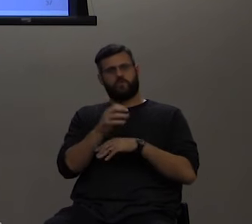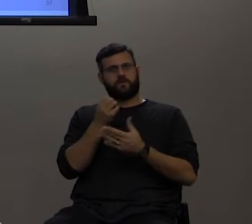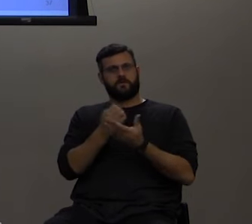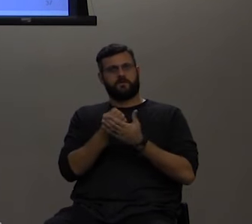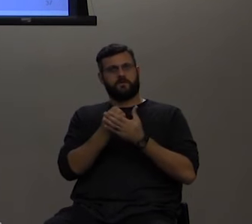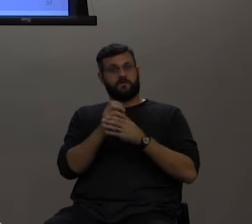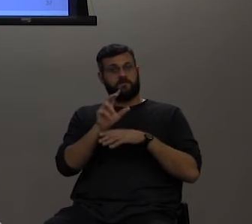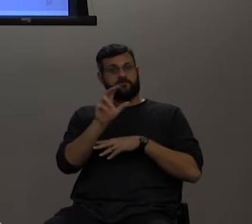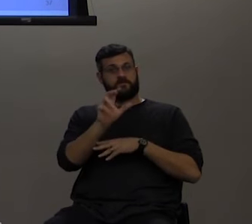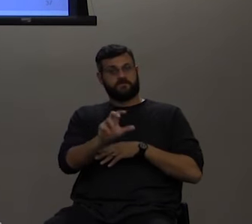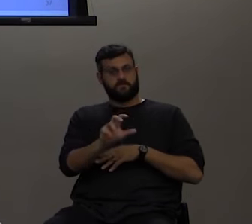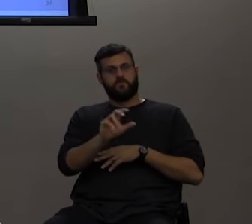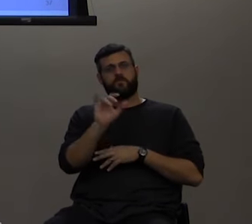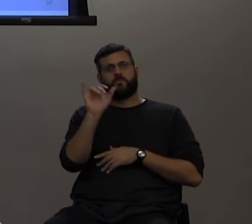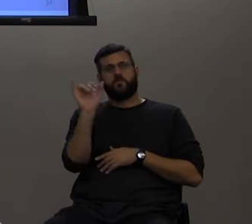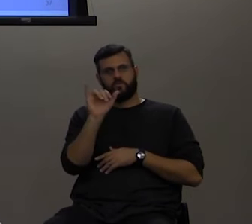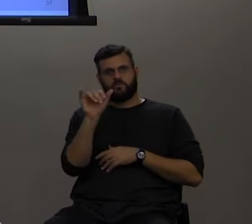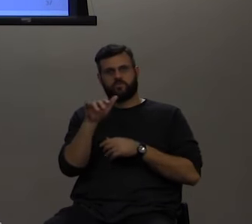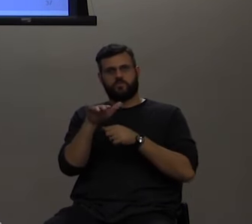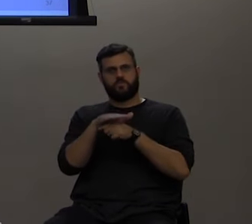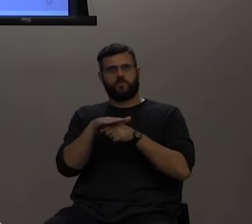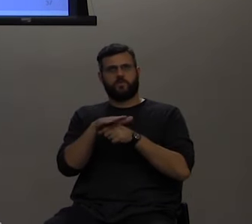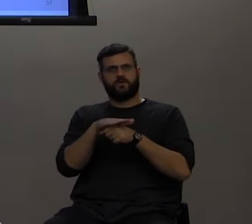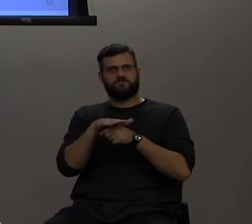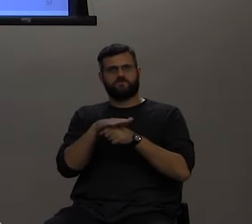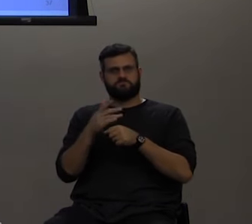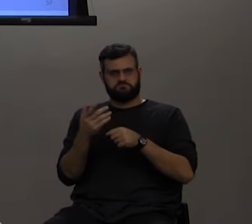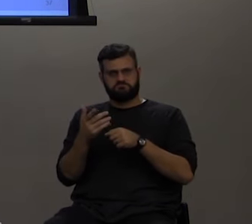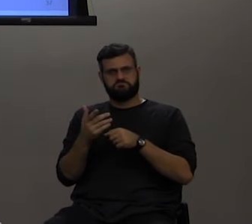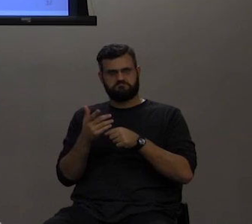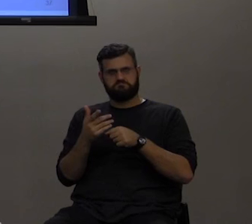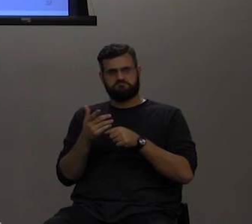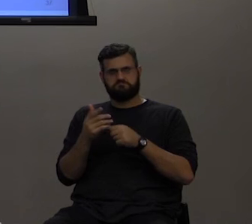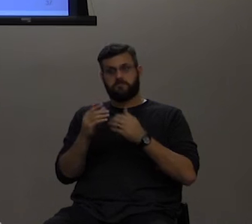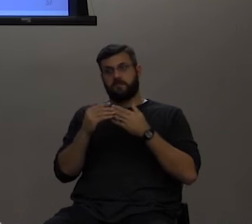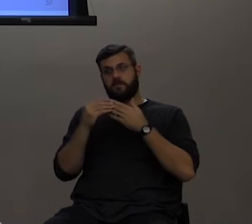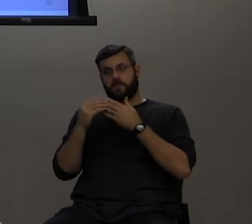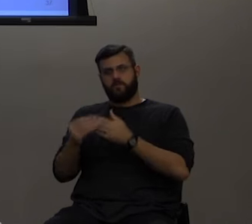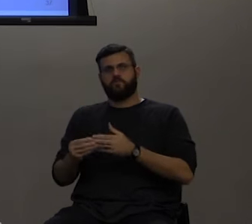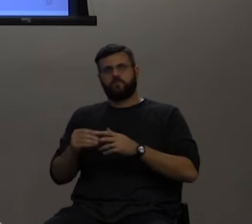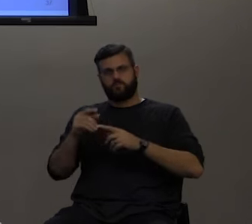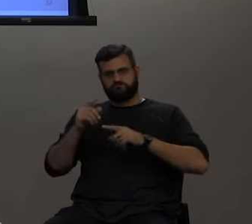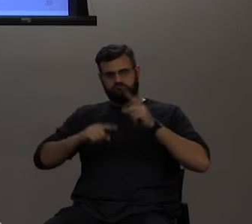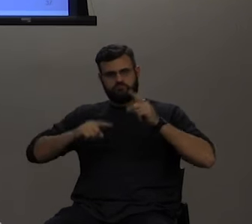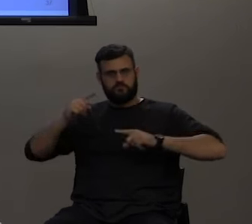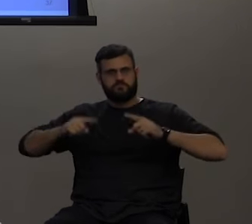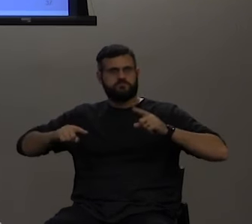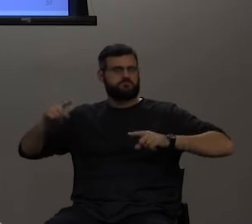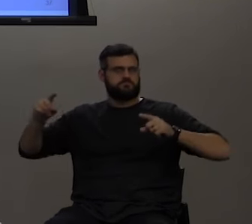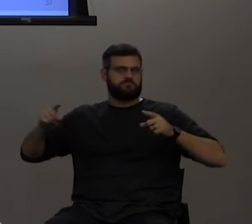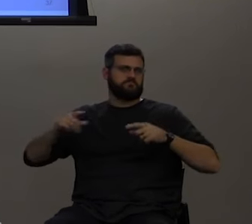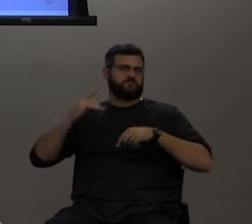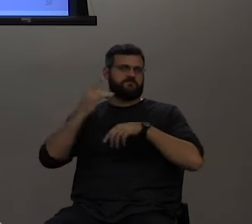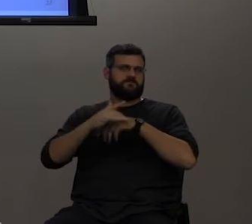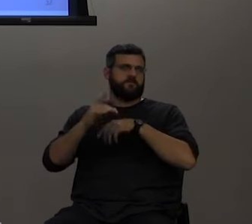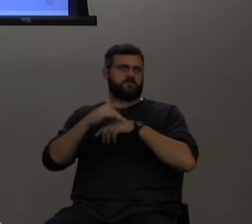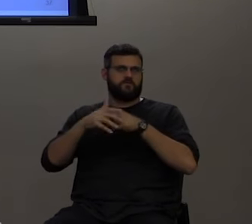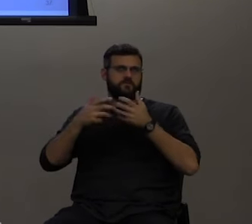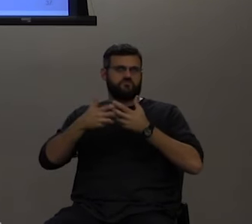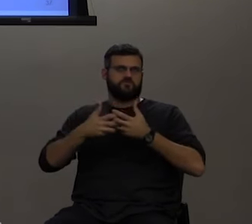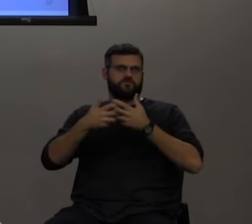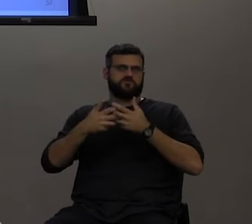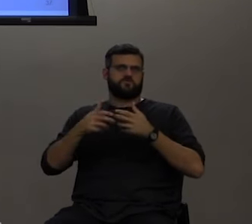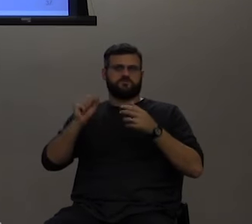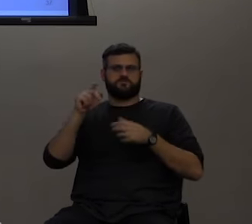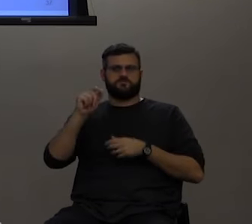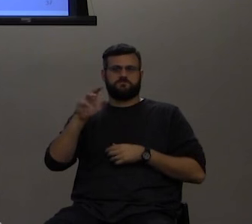investment as well as the location that has led to such a wide range of available industrial space in